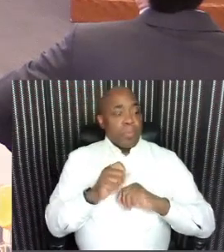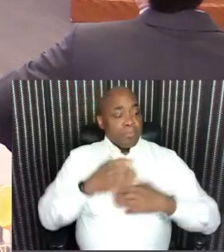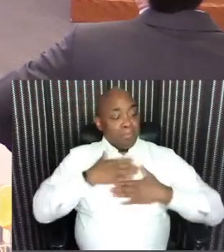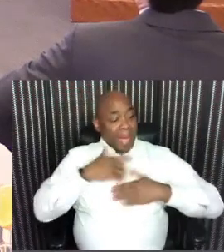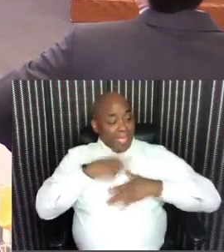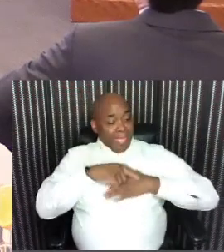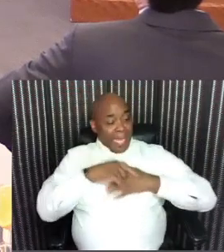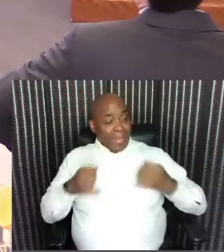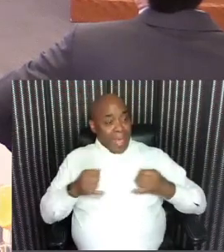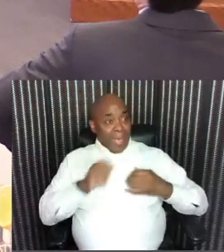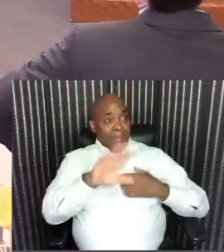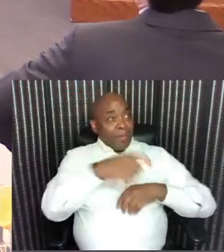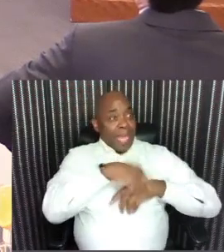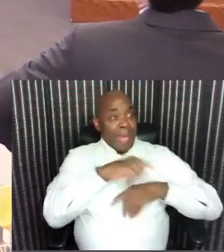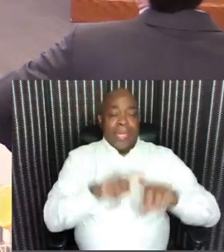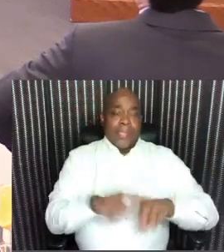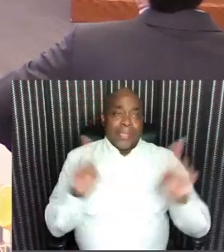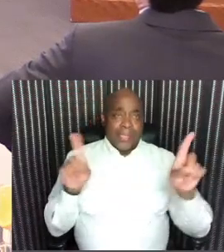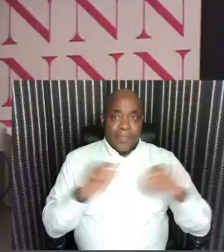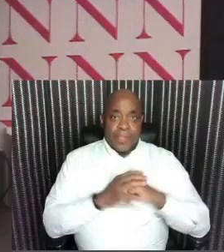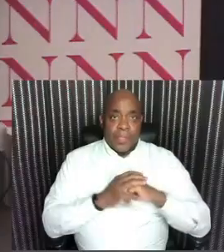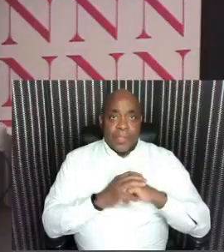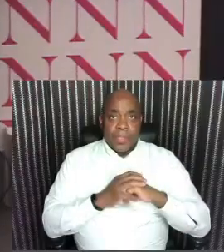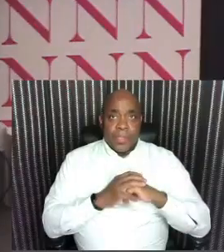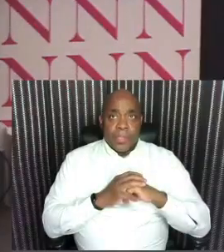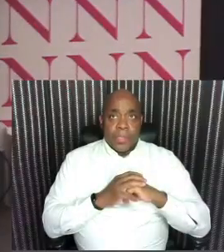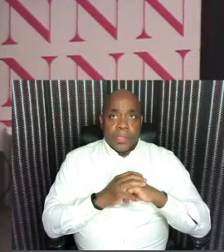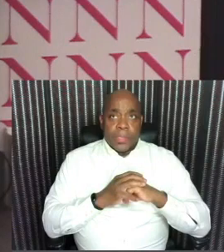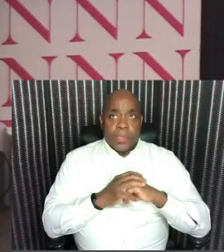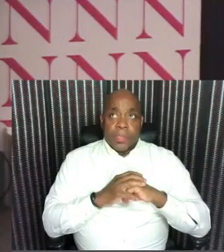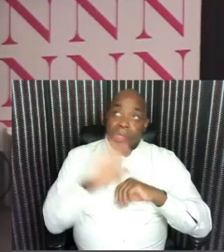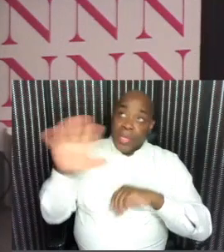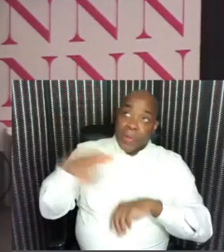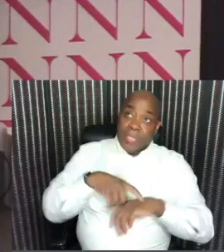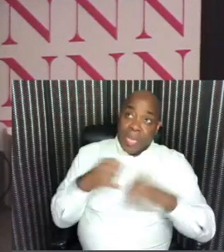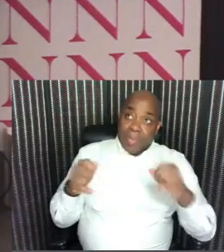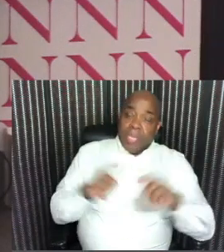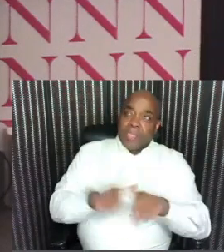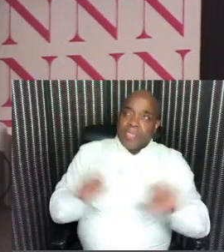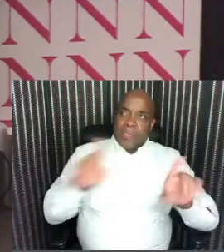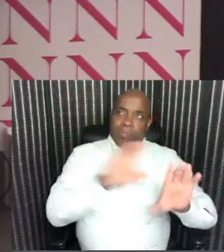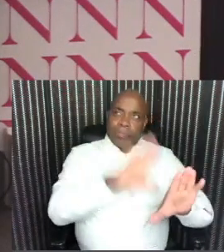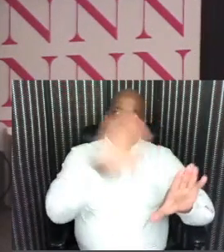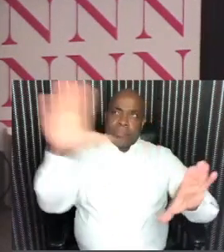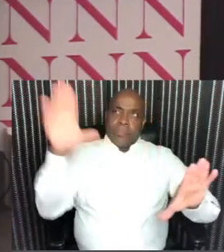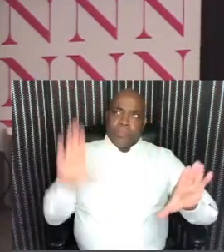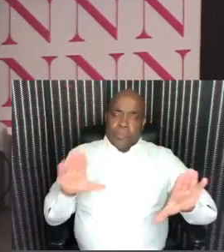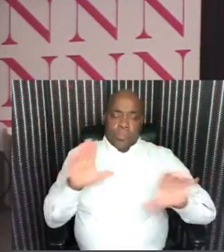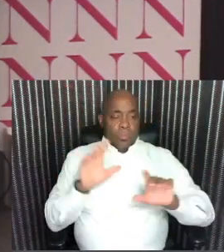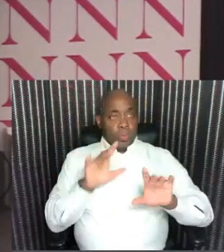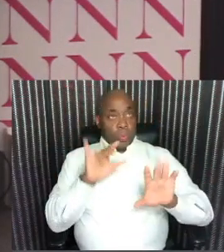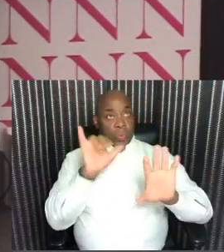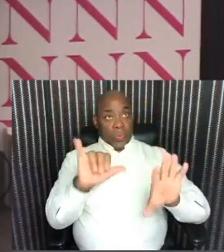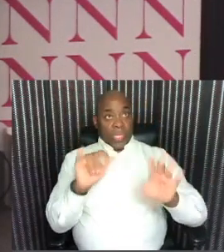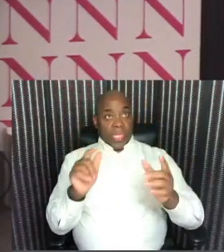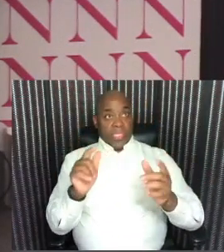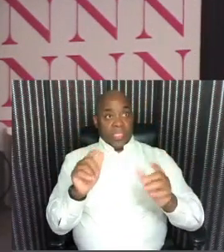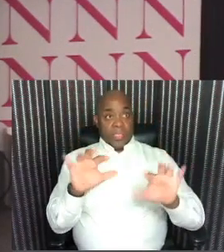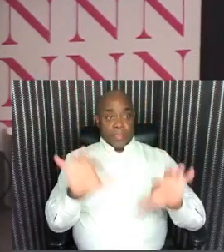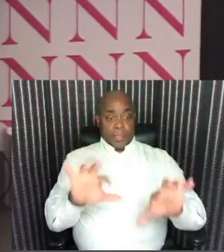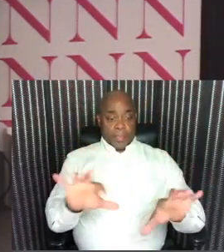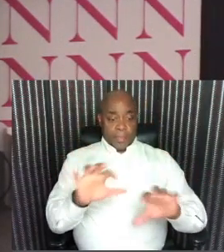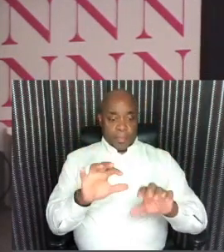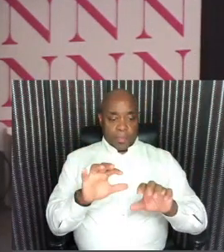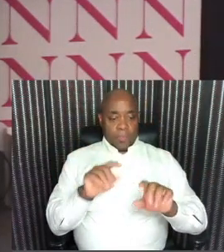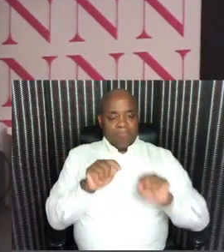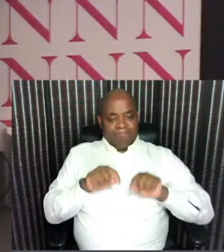academic timeline is not a human timeline. So what that does though, and like this is really important, is like it